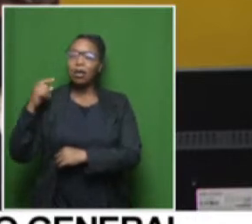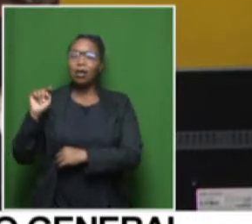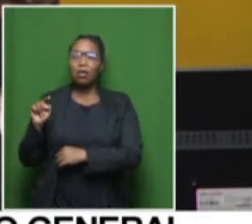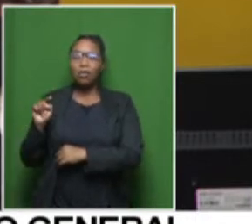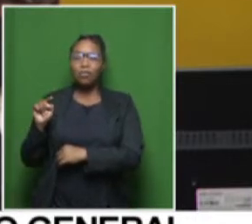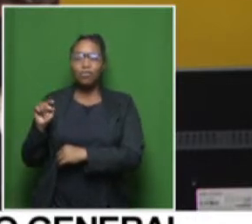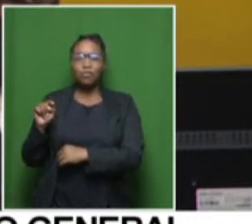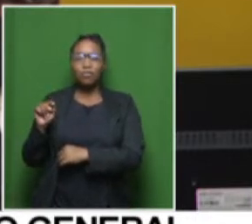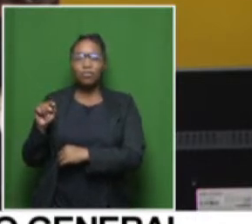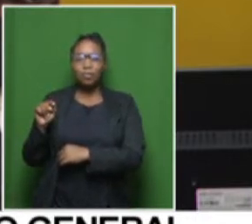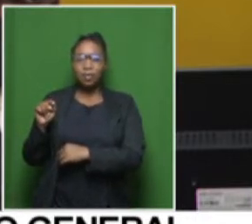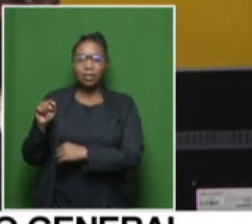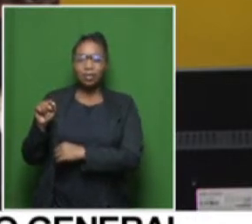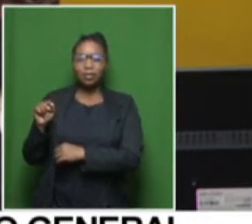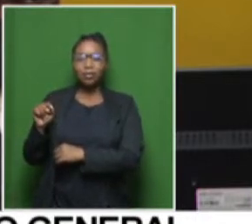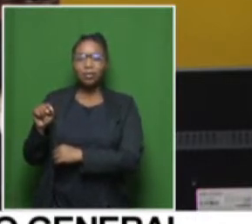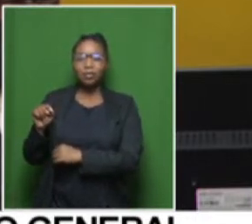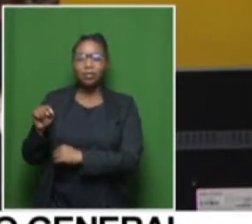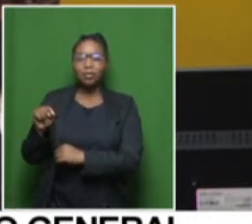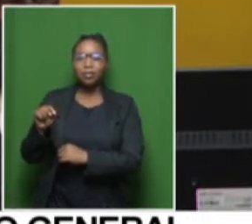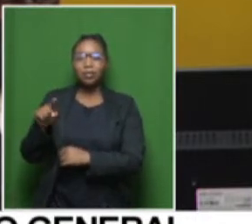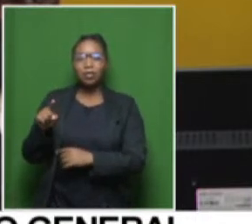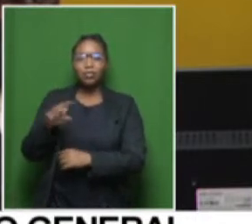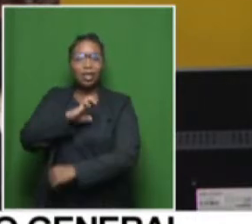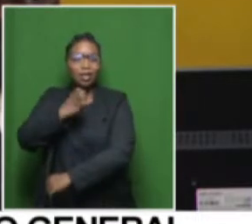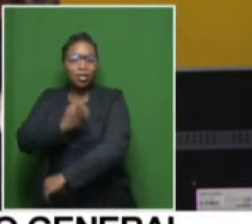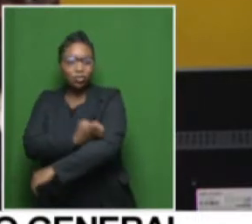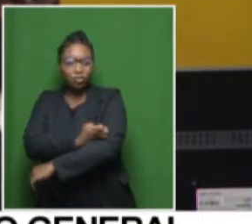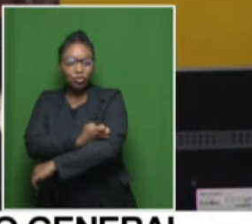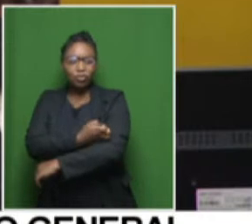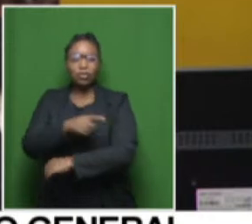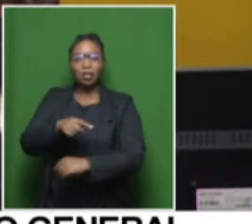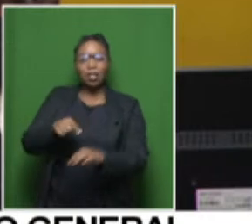Mineral and Energy.